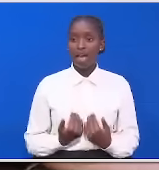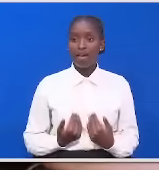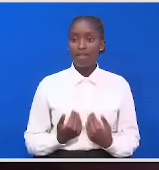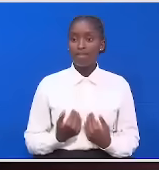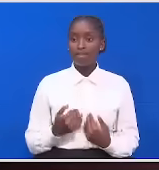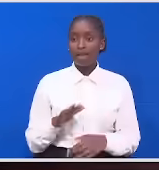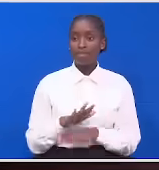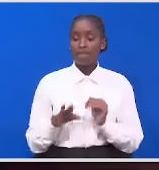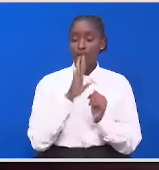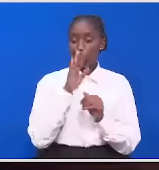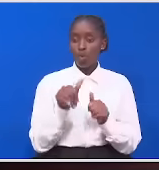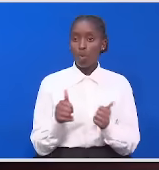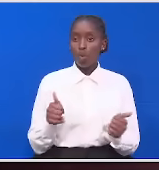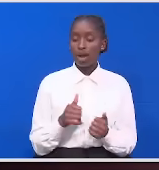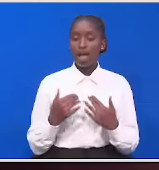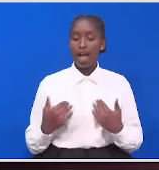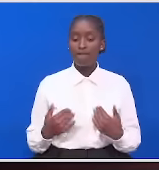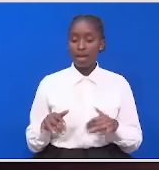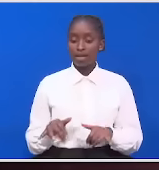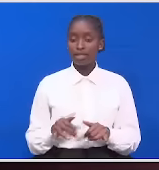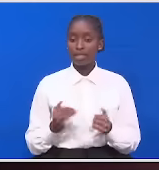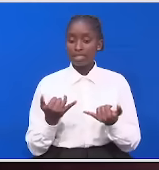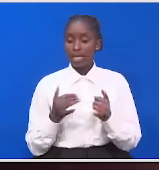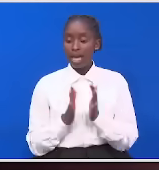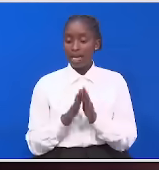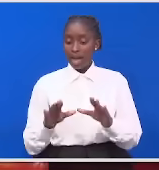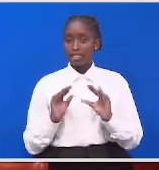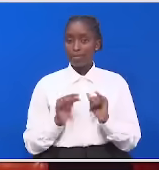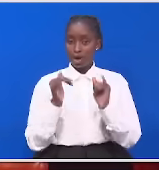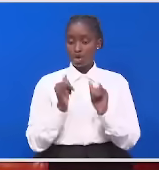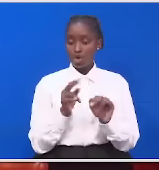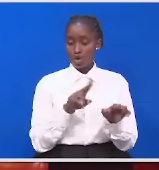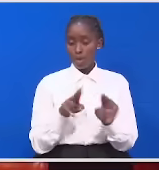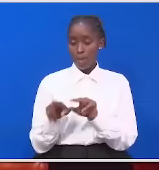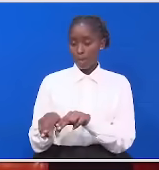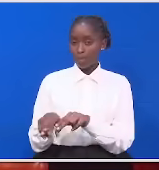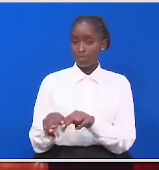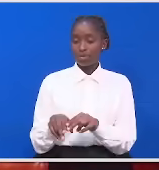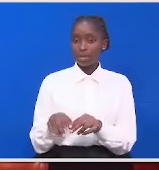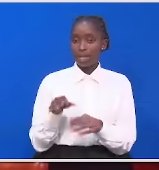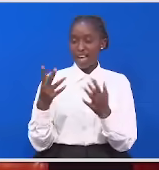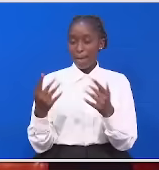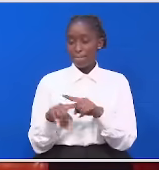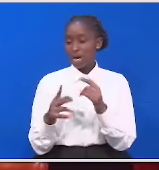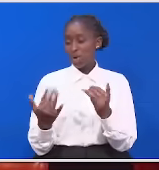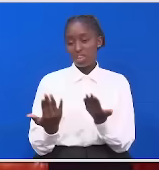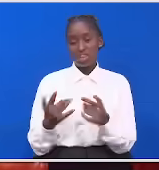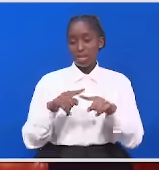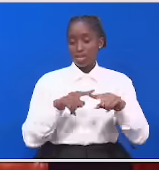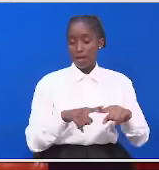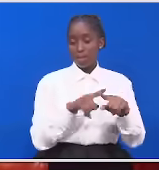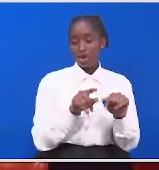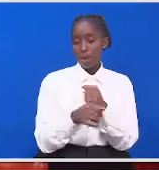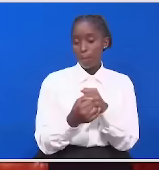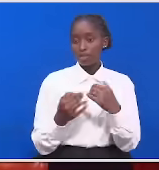some counseling, and I was really accepting the new normal. Now I'm somehow dependent. I'm not able